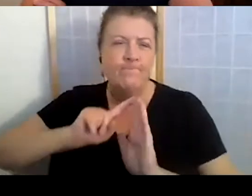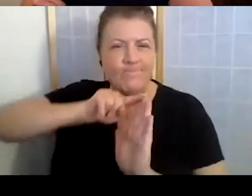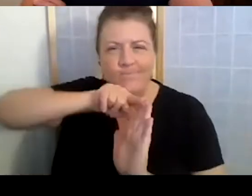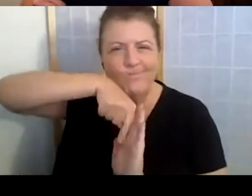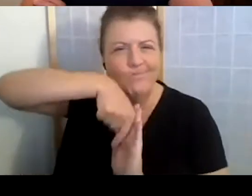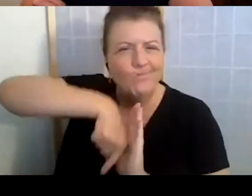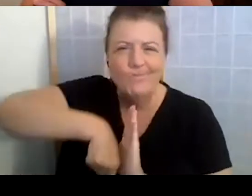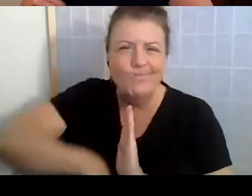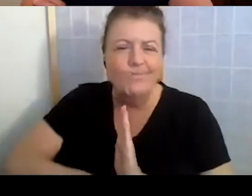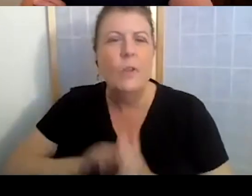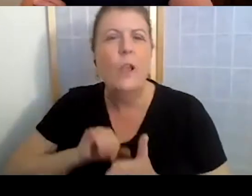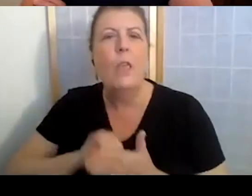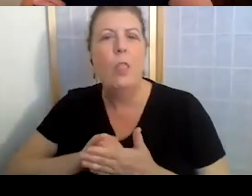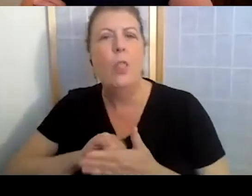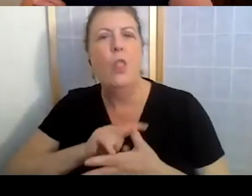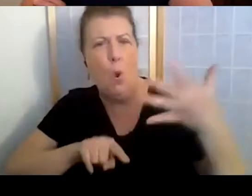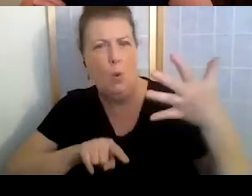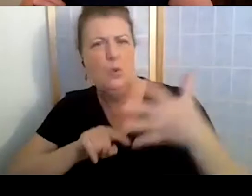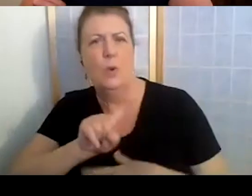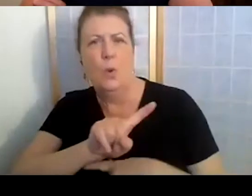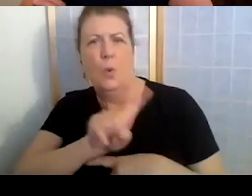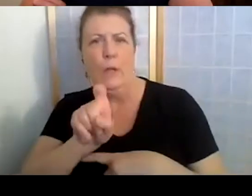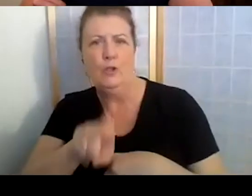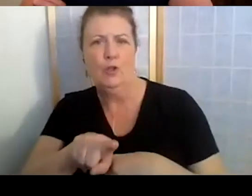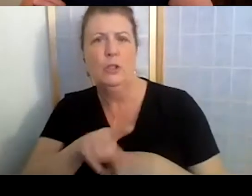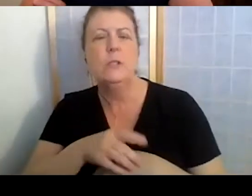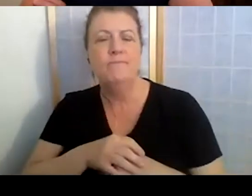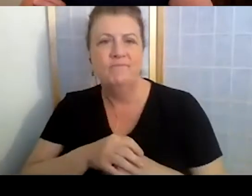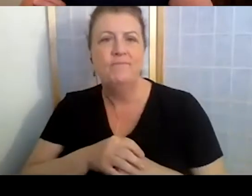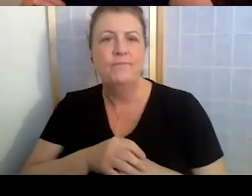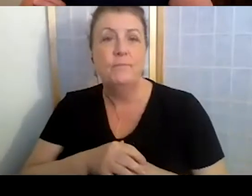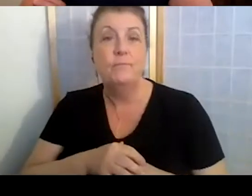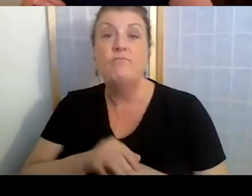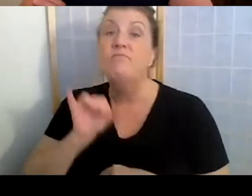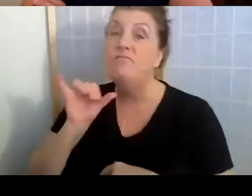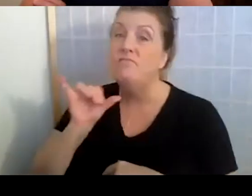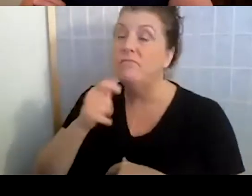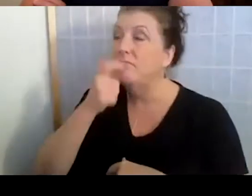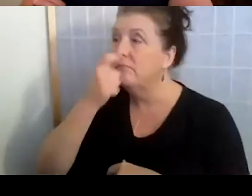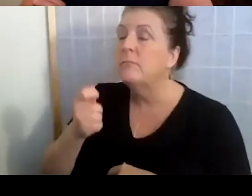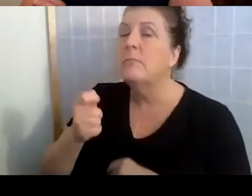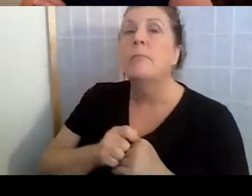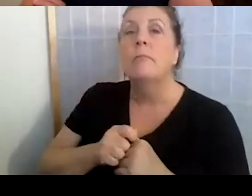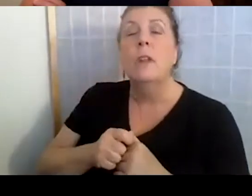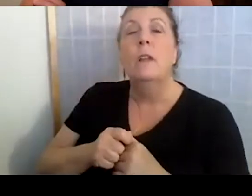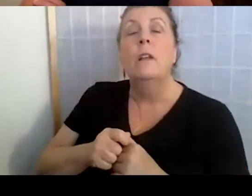those questions. Exactly. Yeah. You know, speaking of perspective,